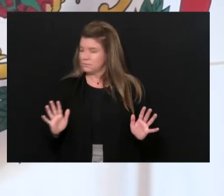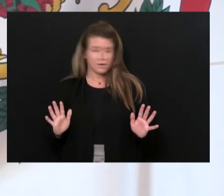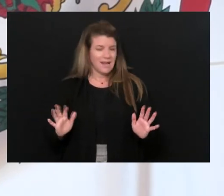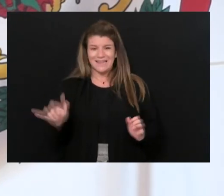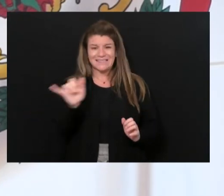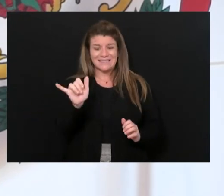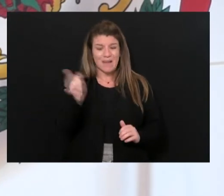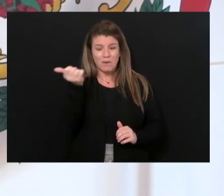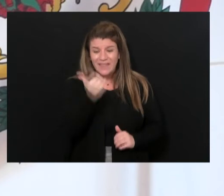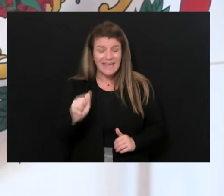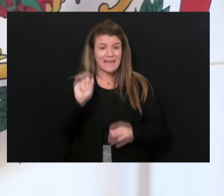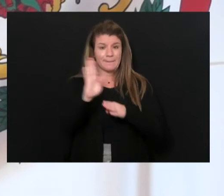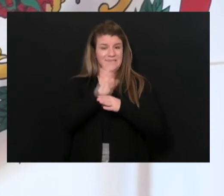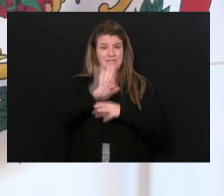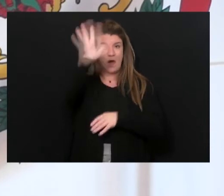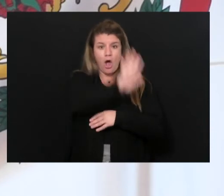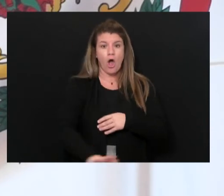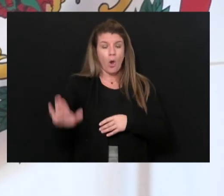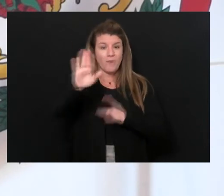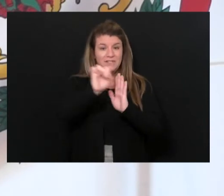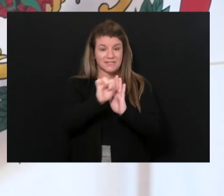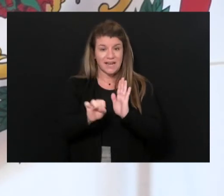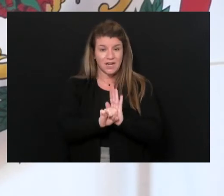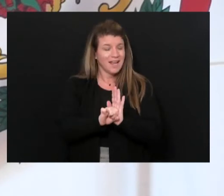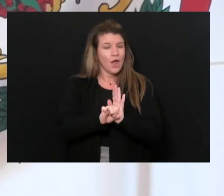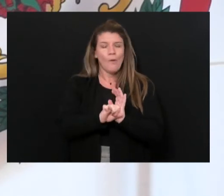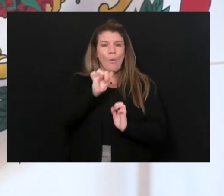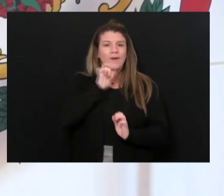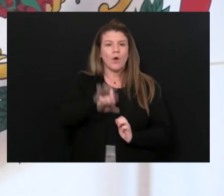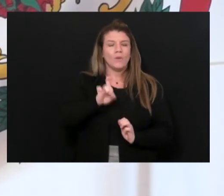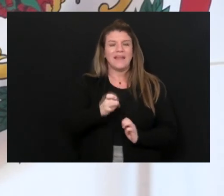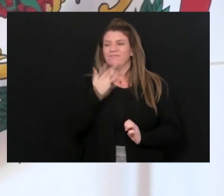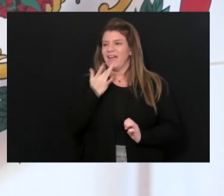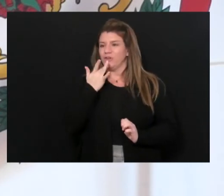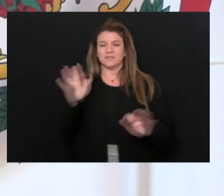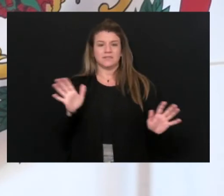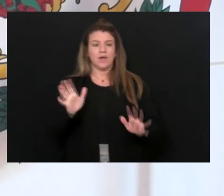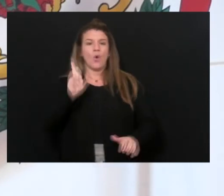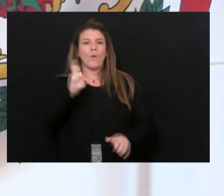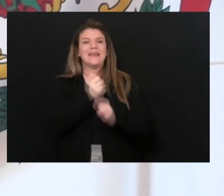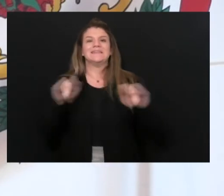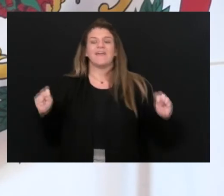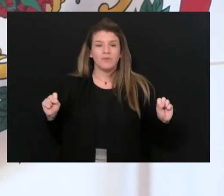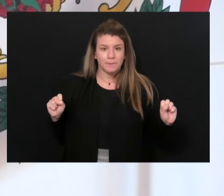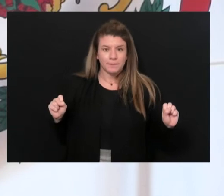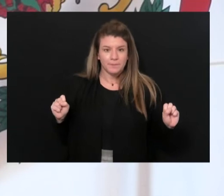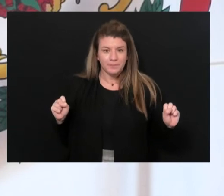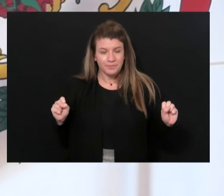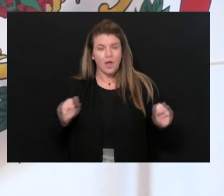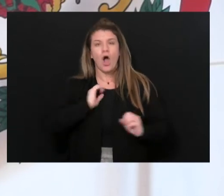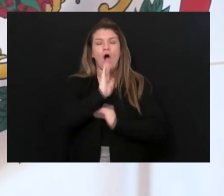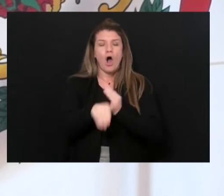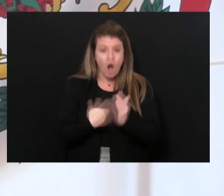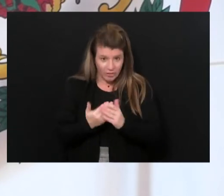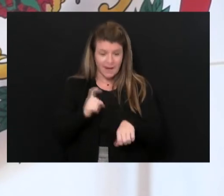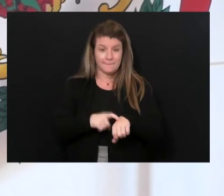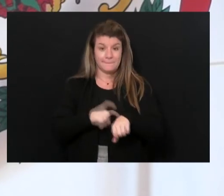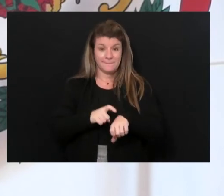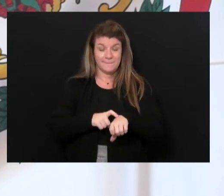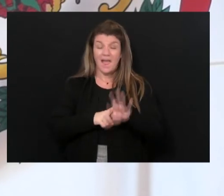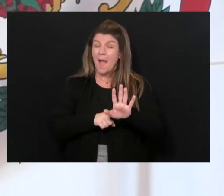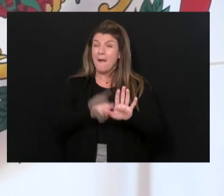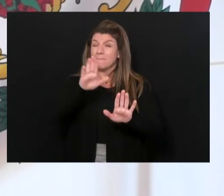our businesses across our state, we just need them to be as safe as they possibly can be all the time. But you've got